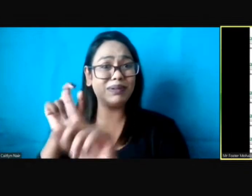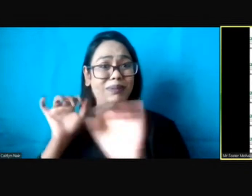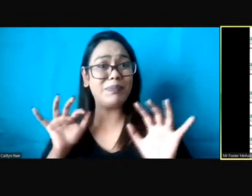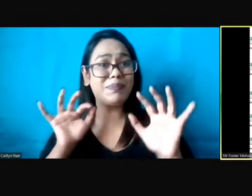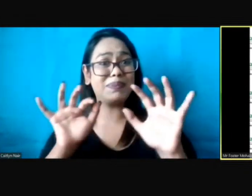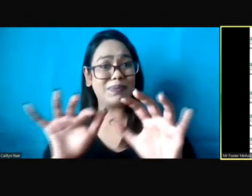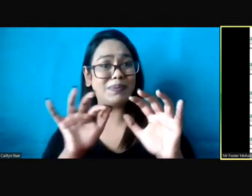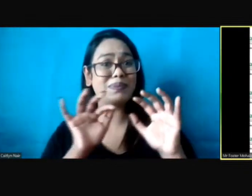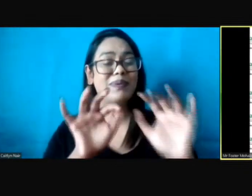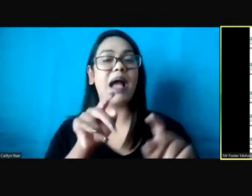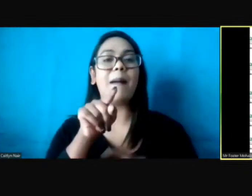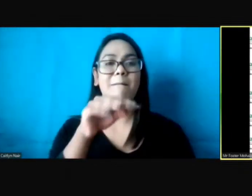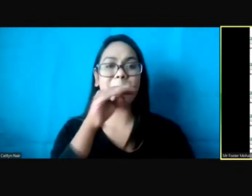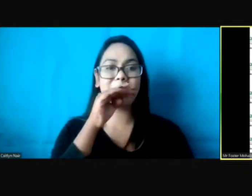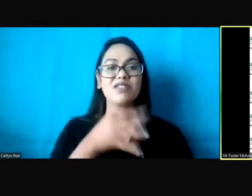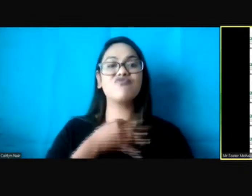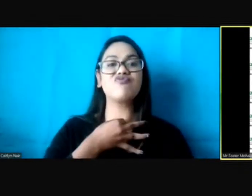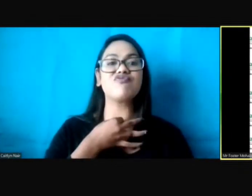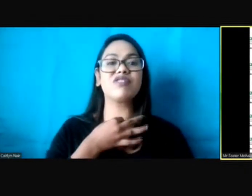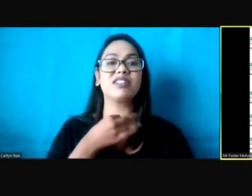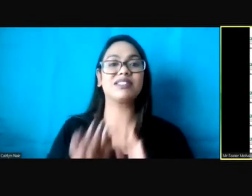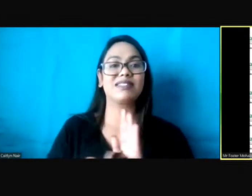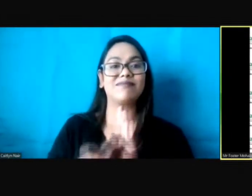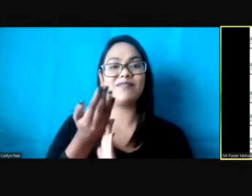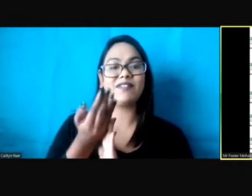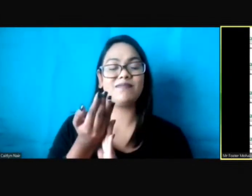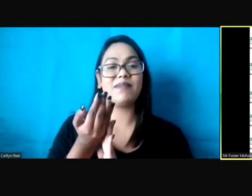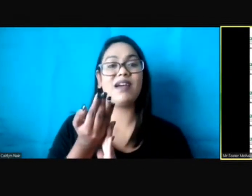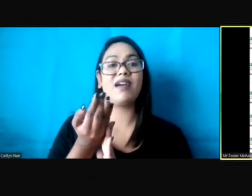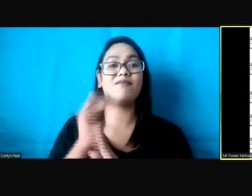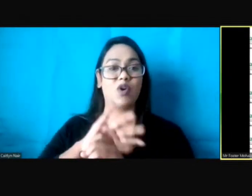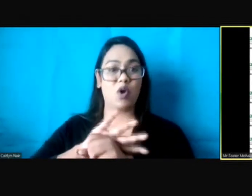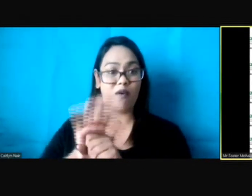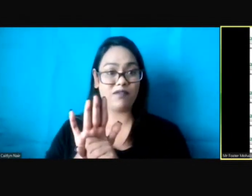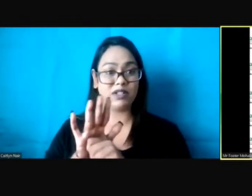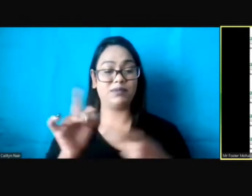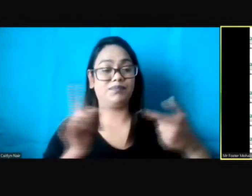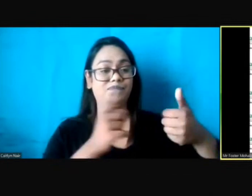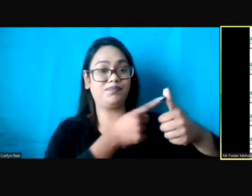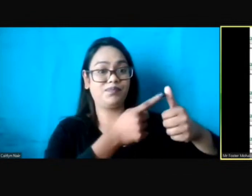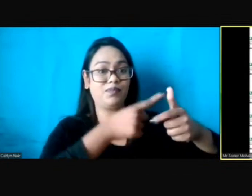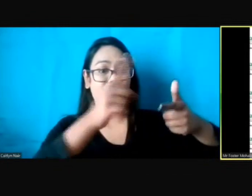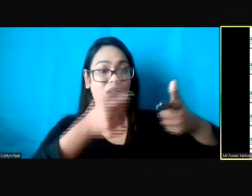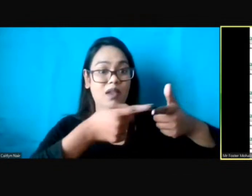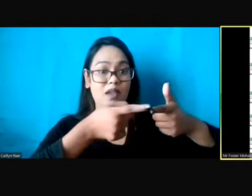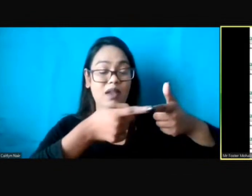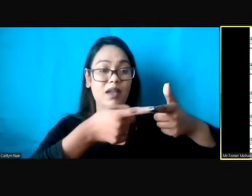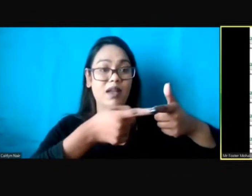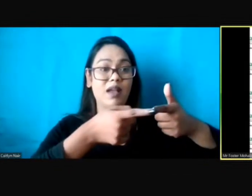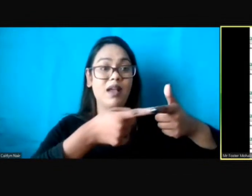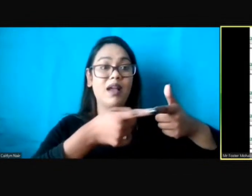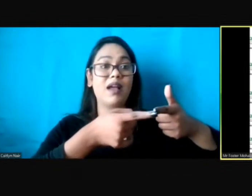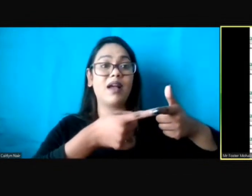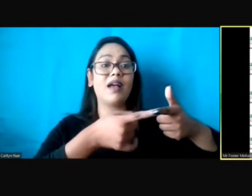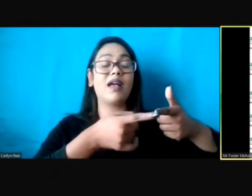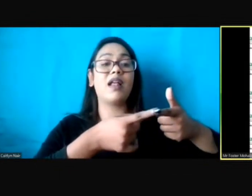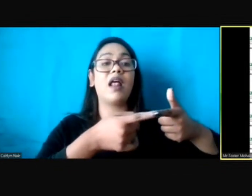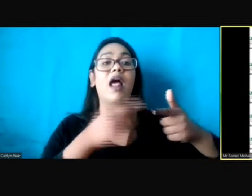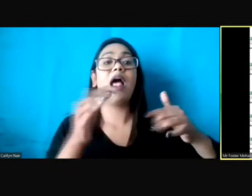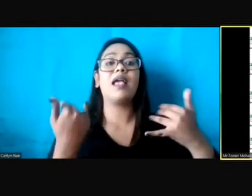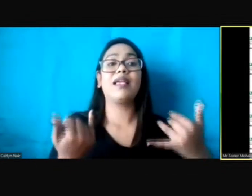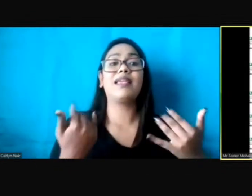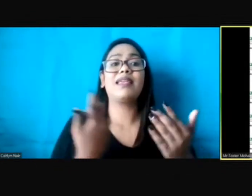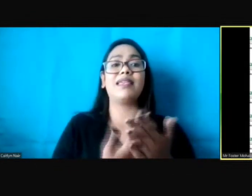increase the risk of infections. Number two, is there any consideration to reduce the length of isolation for